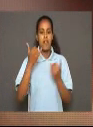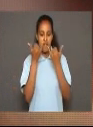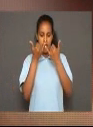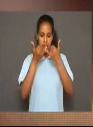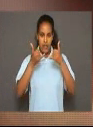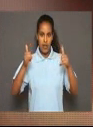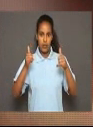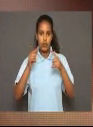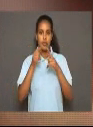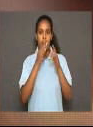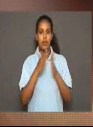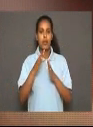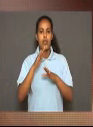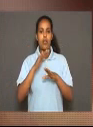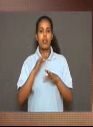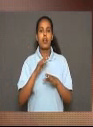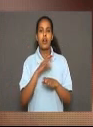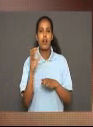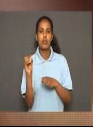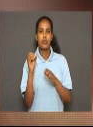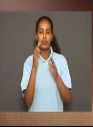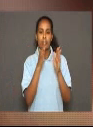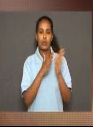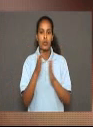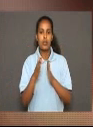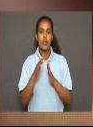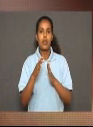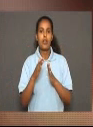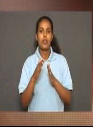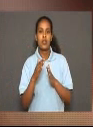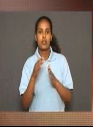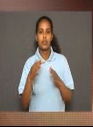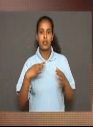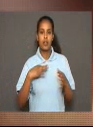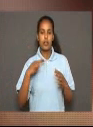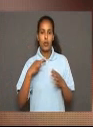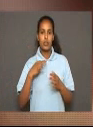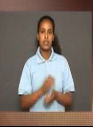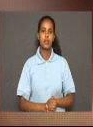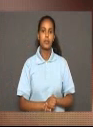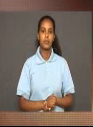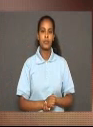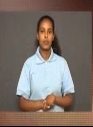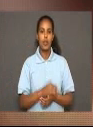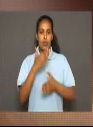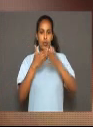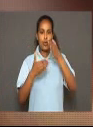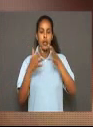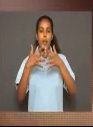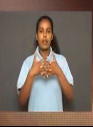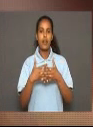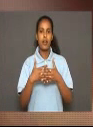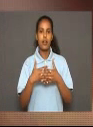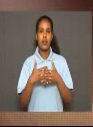fibers to provide comfortable and produce a variety of clothing, building